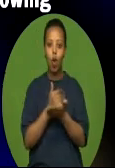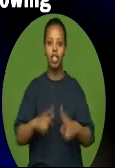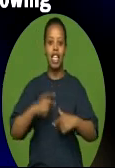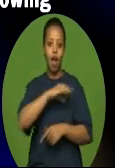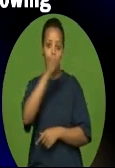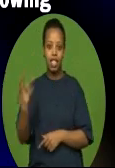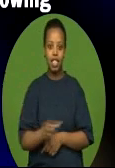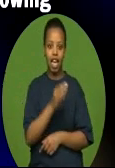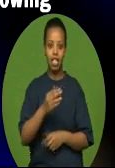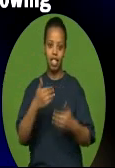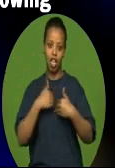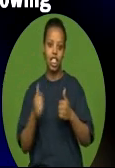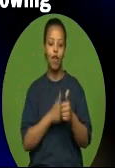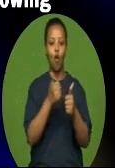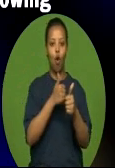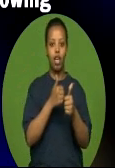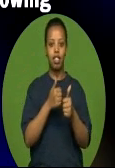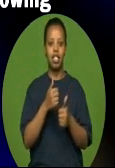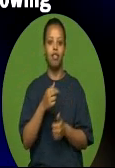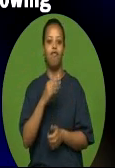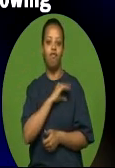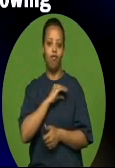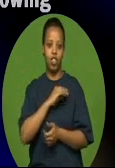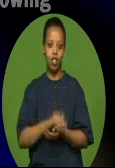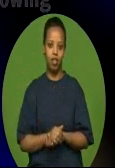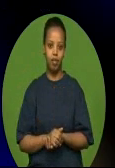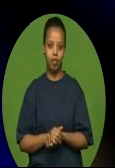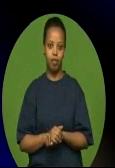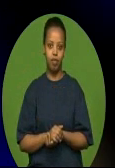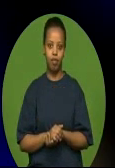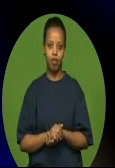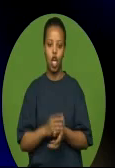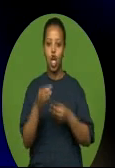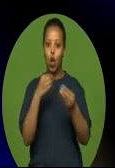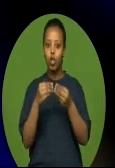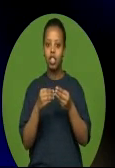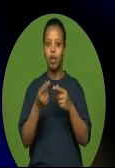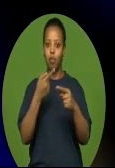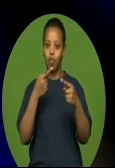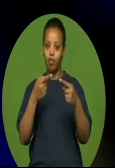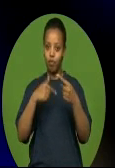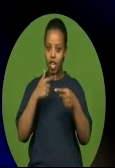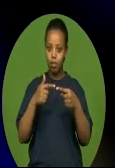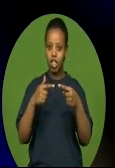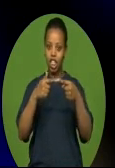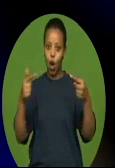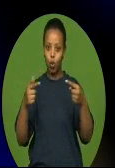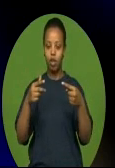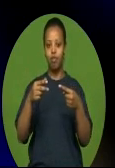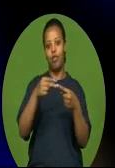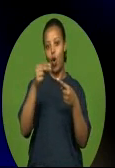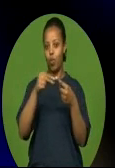stage of the product life cycle has the following features. Cost becomes